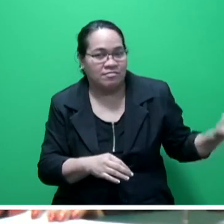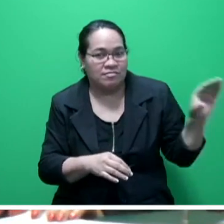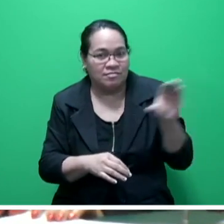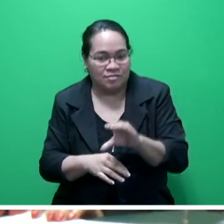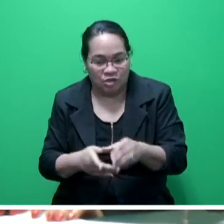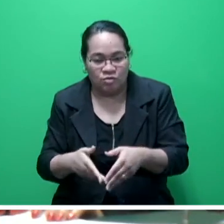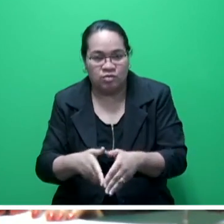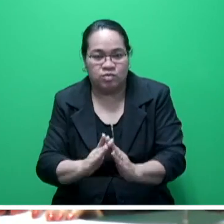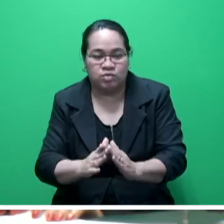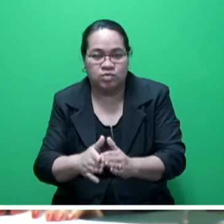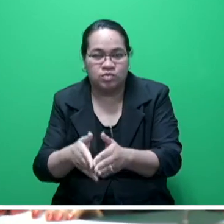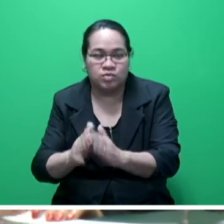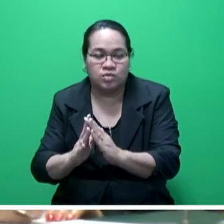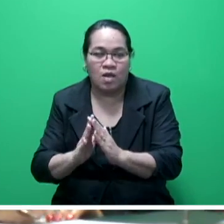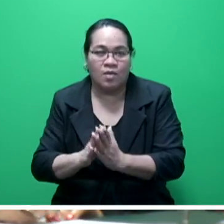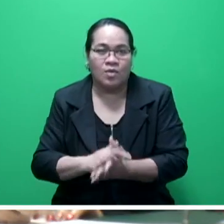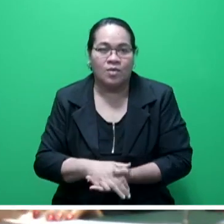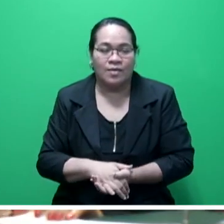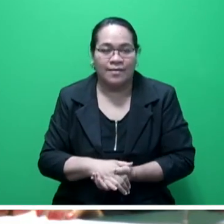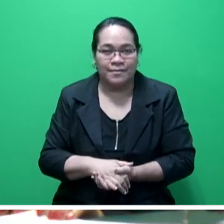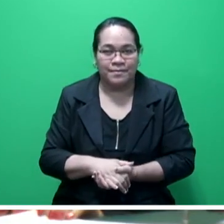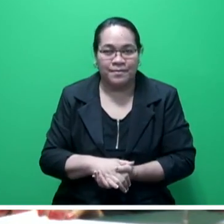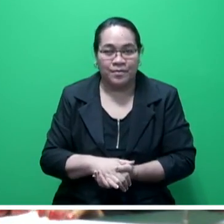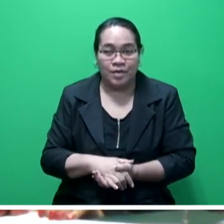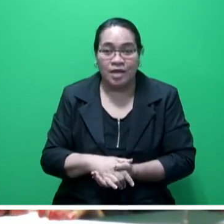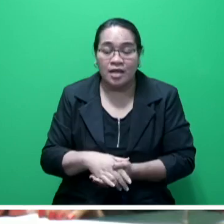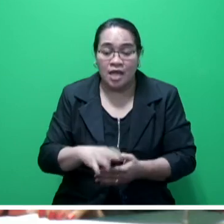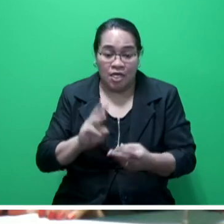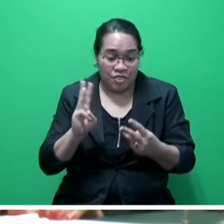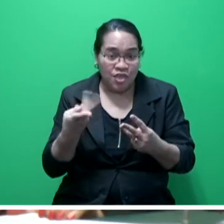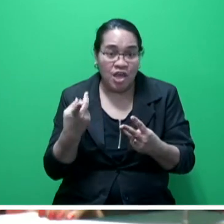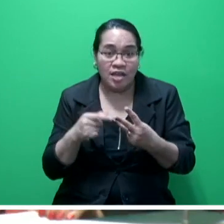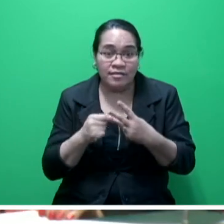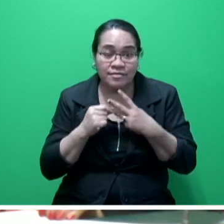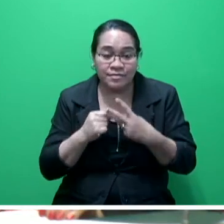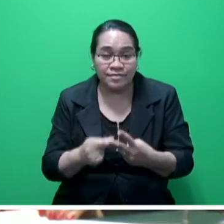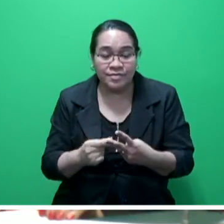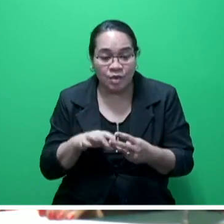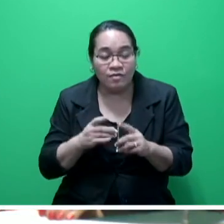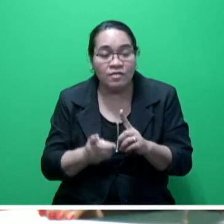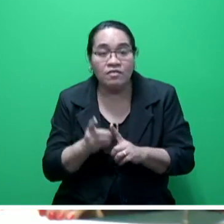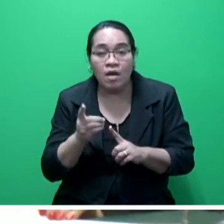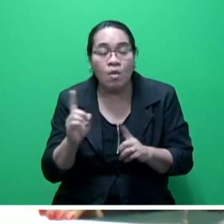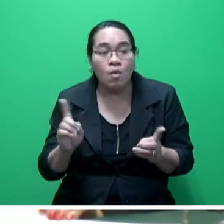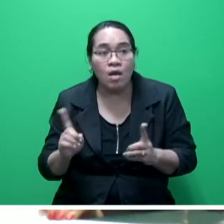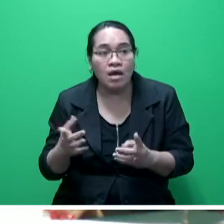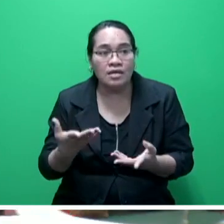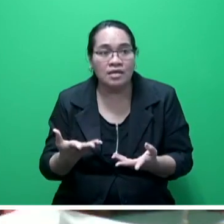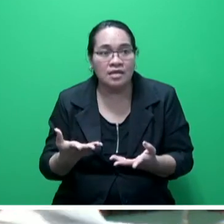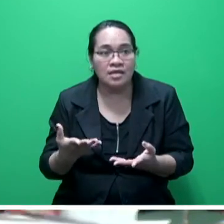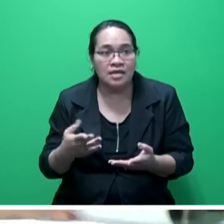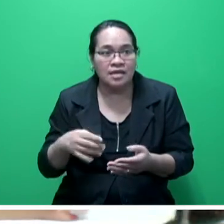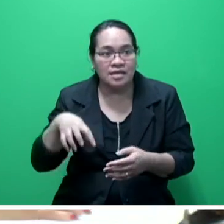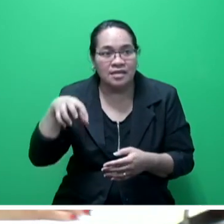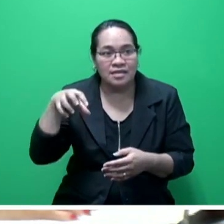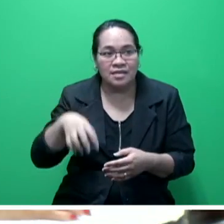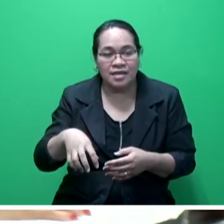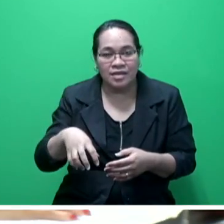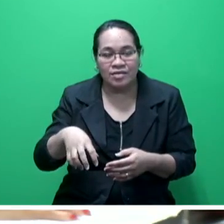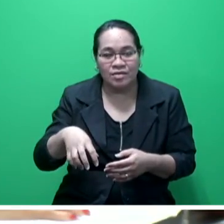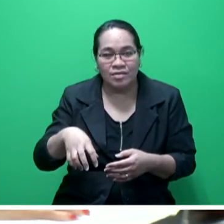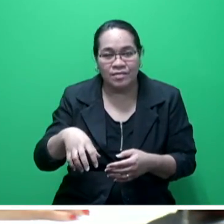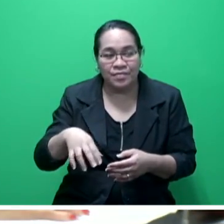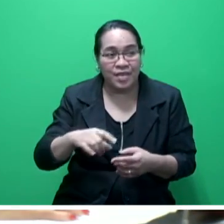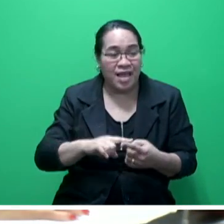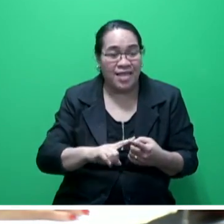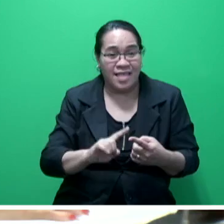Vetiver nursery. Mr. Speaker, the third nursery that we have developed is mangrove nursery. Mr. Speaker, the